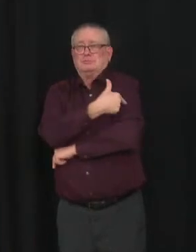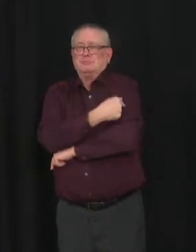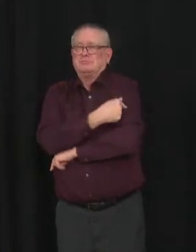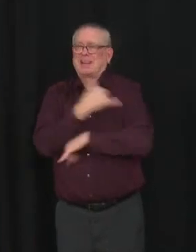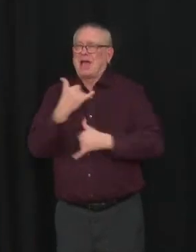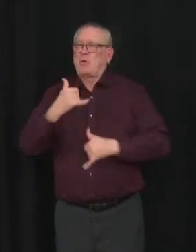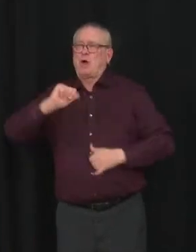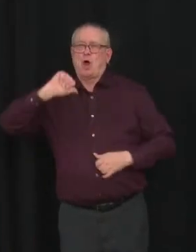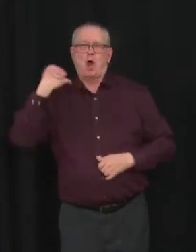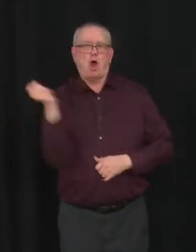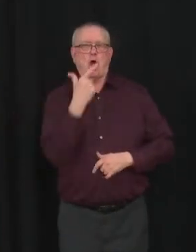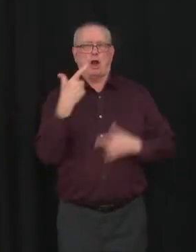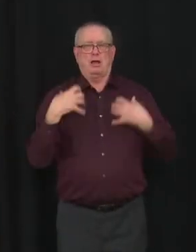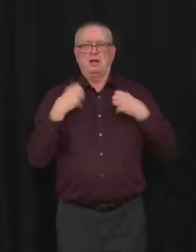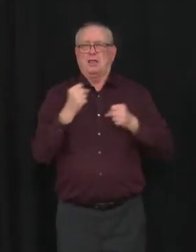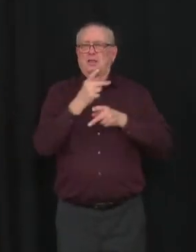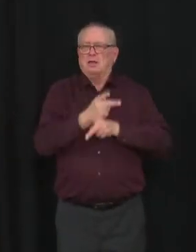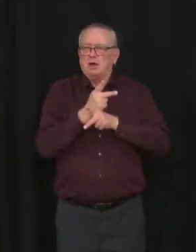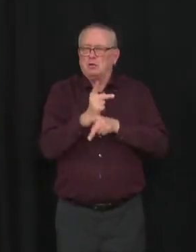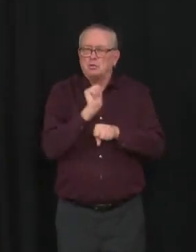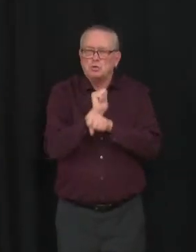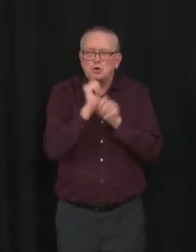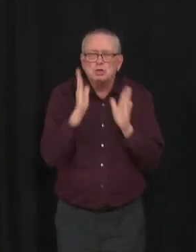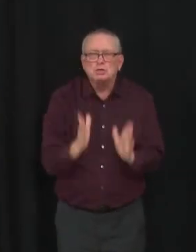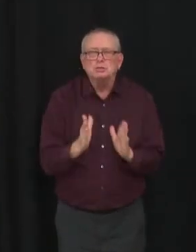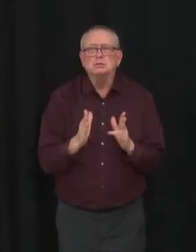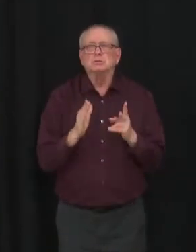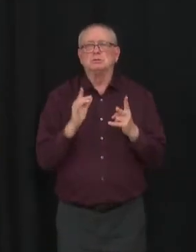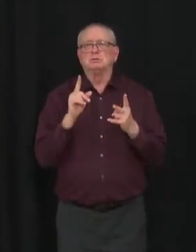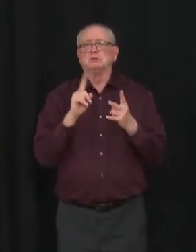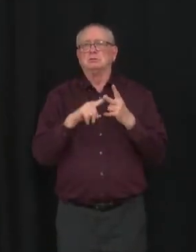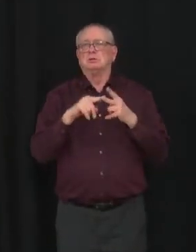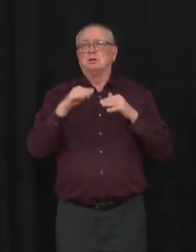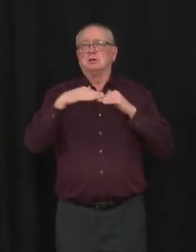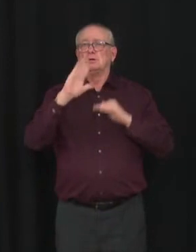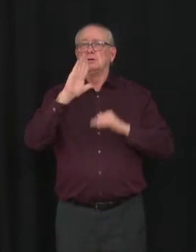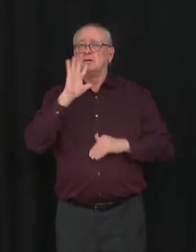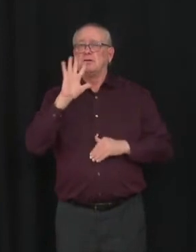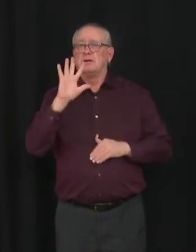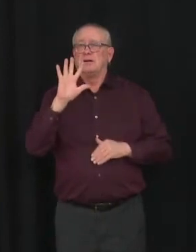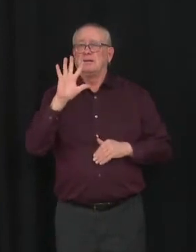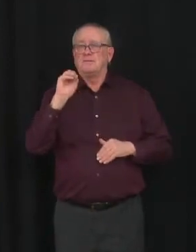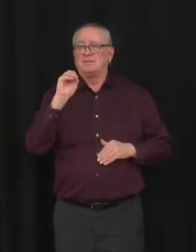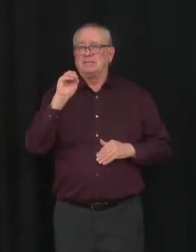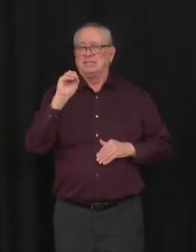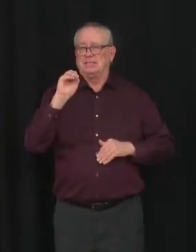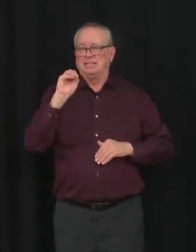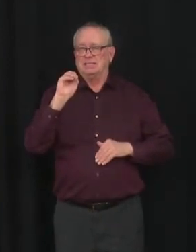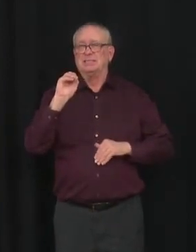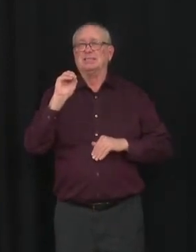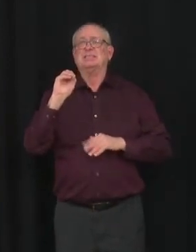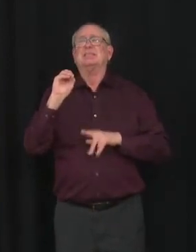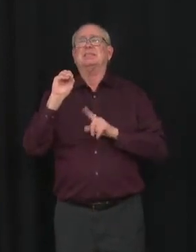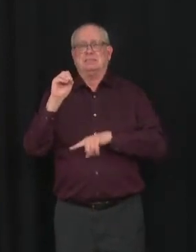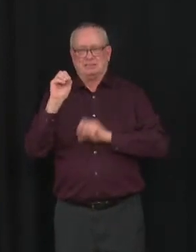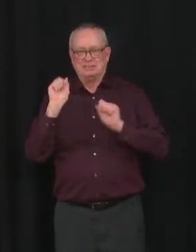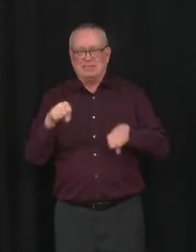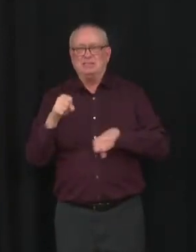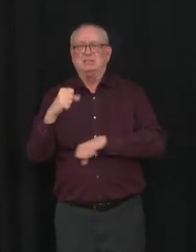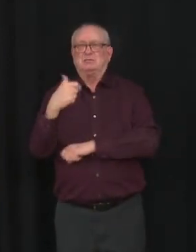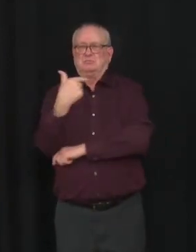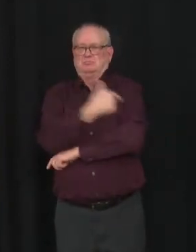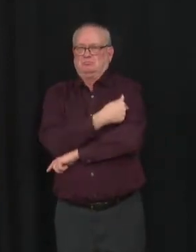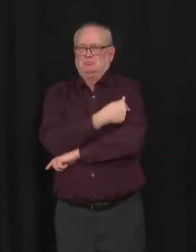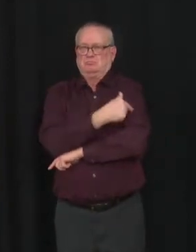workers and everyone 50 years of age and older, as well as making more than 2.5 million rapid tests available for